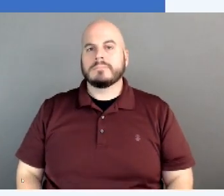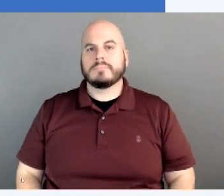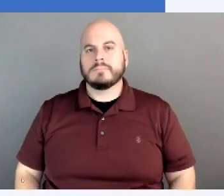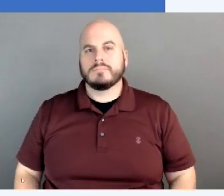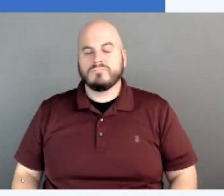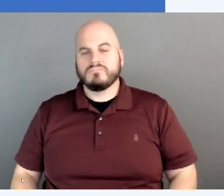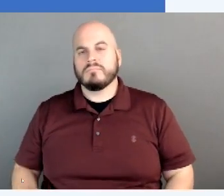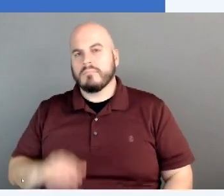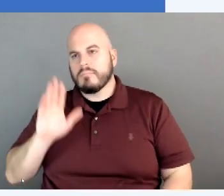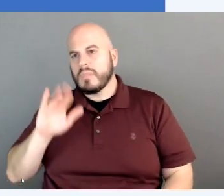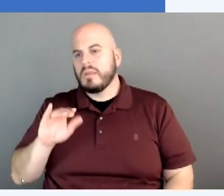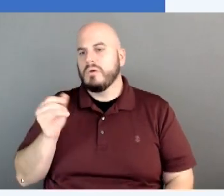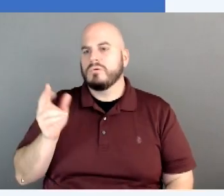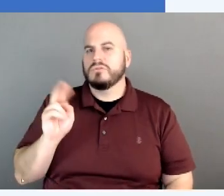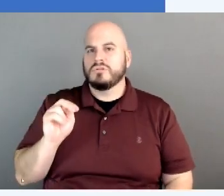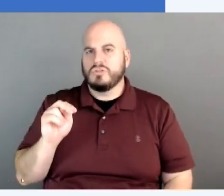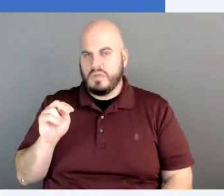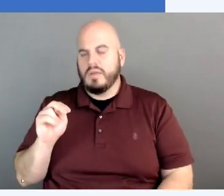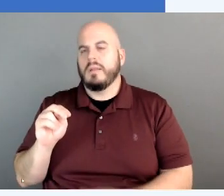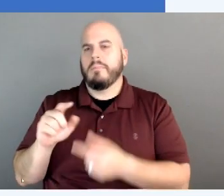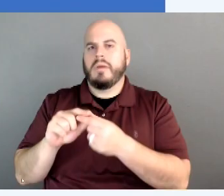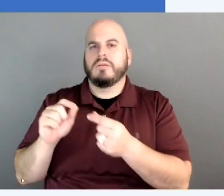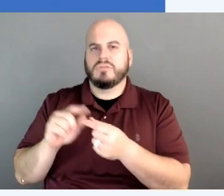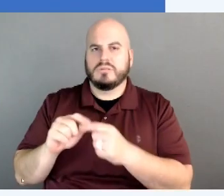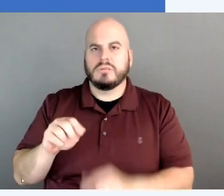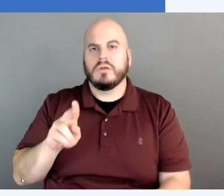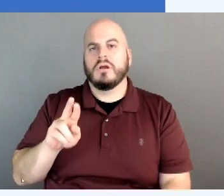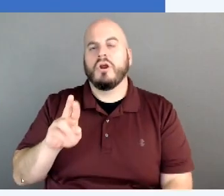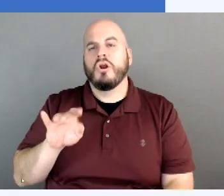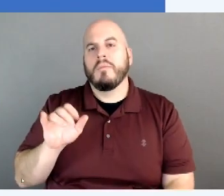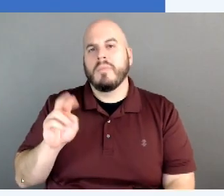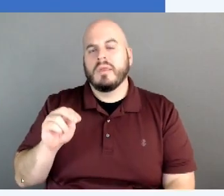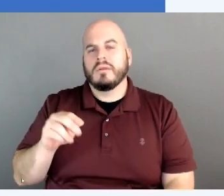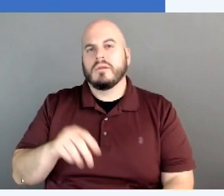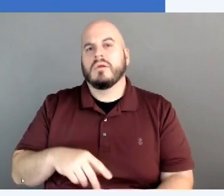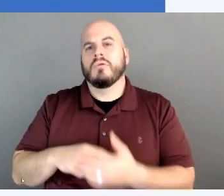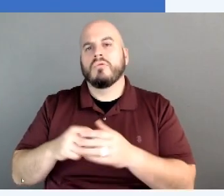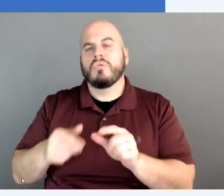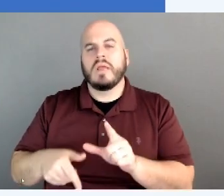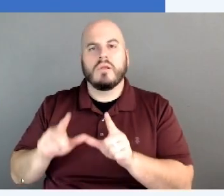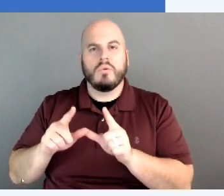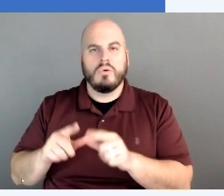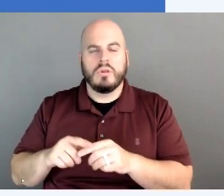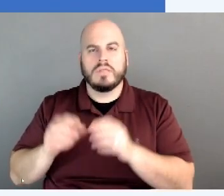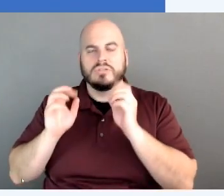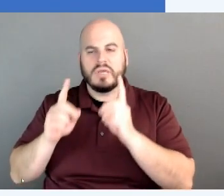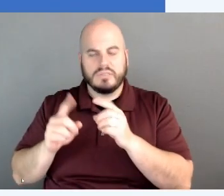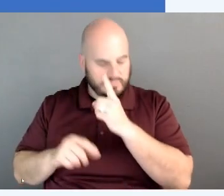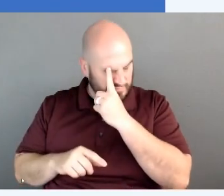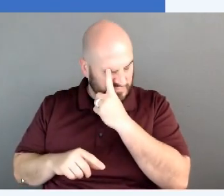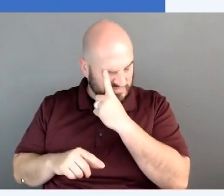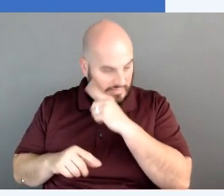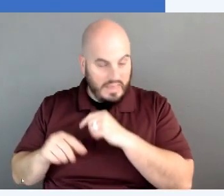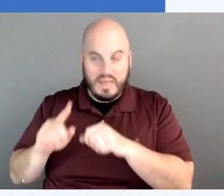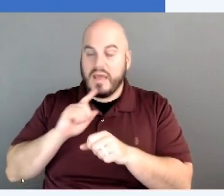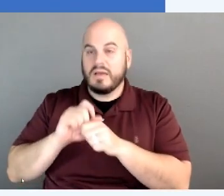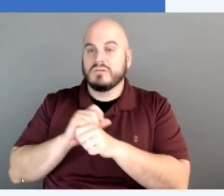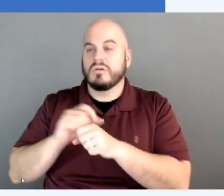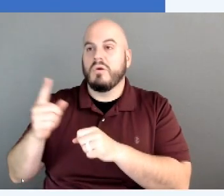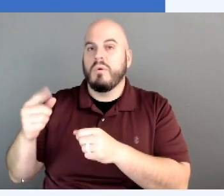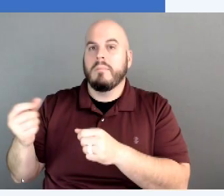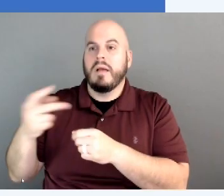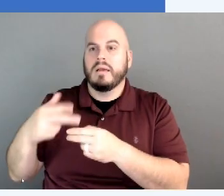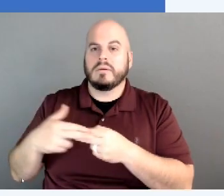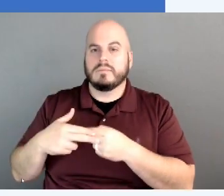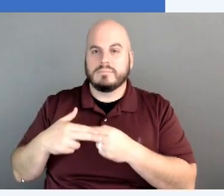mentioned about Urban REAP. We will continue doing composting and education. And I actually go back one more. Let me speak a little bit about Urban REAP before I go